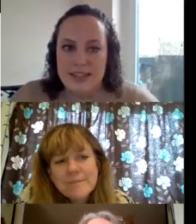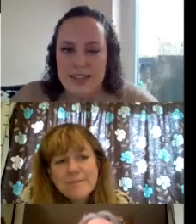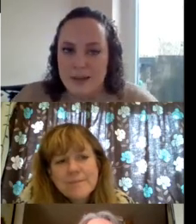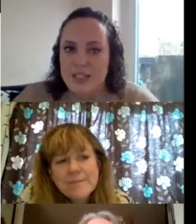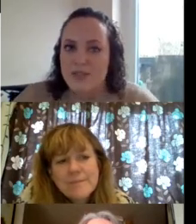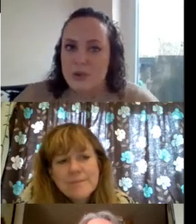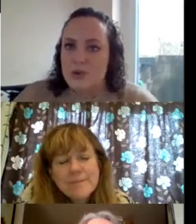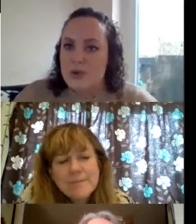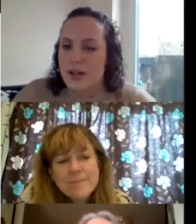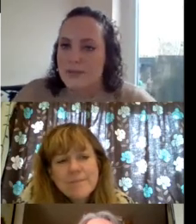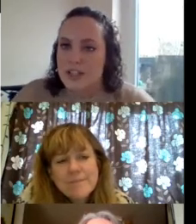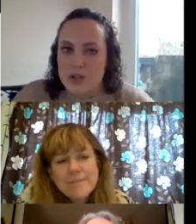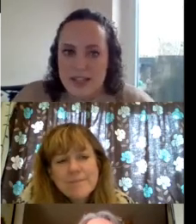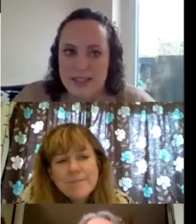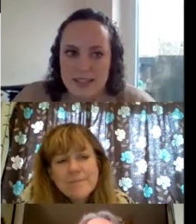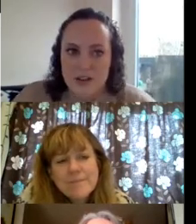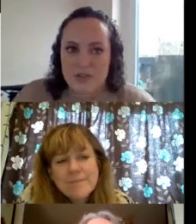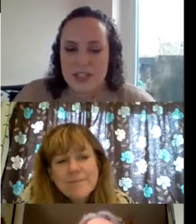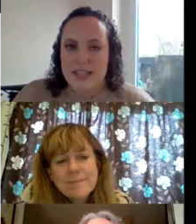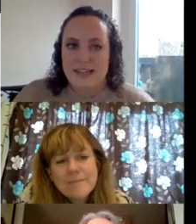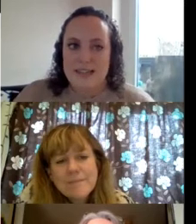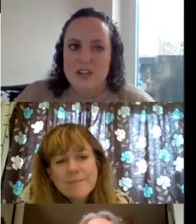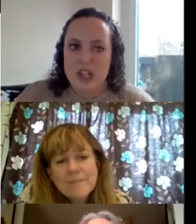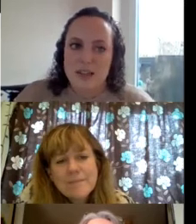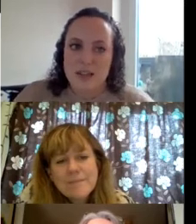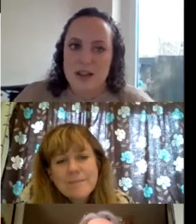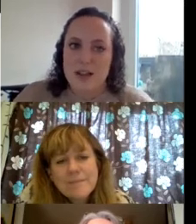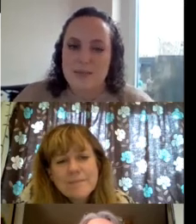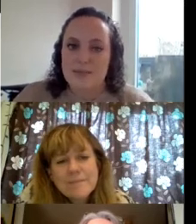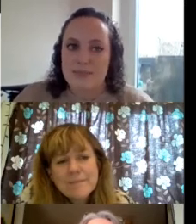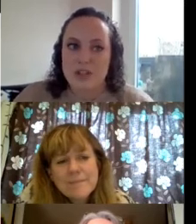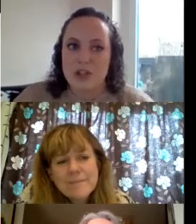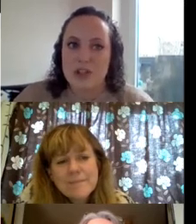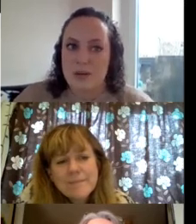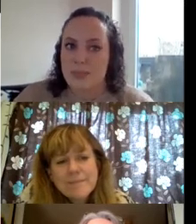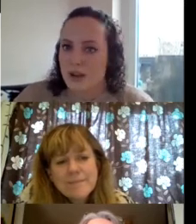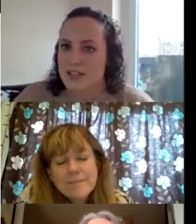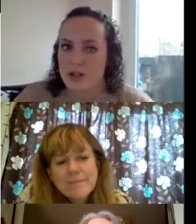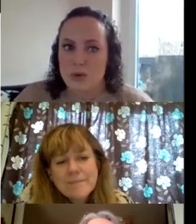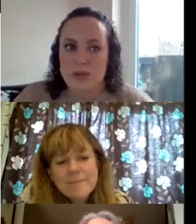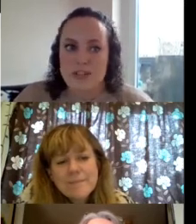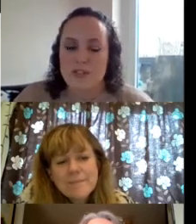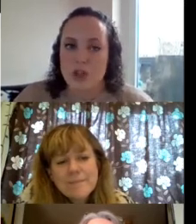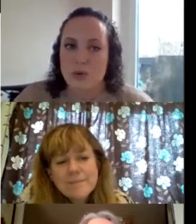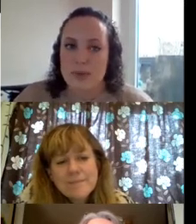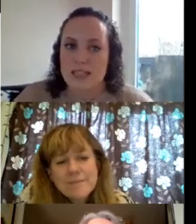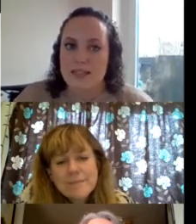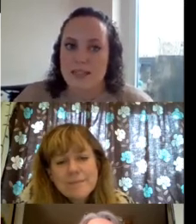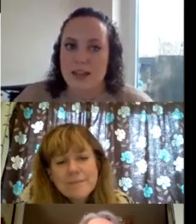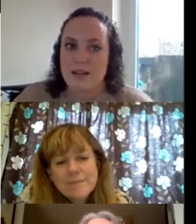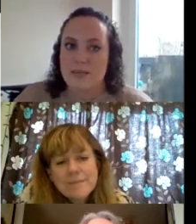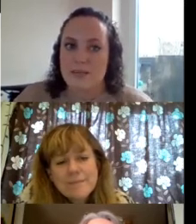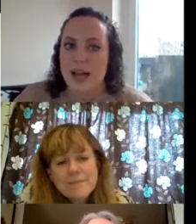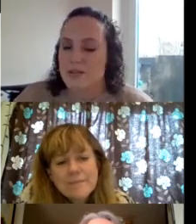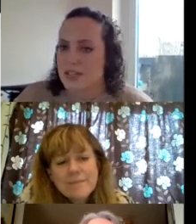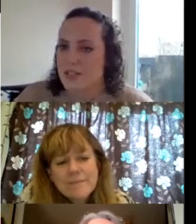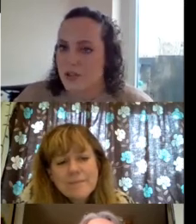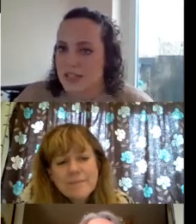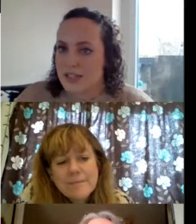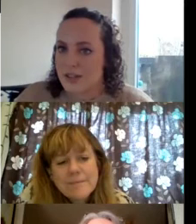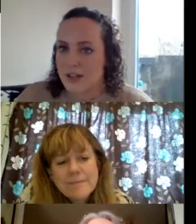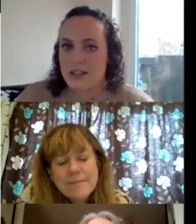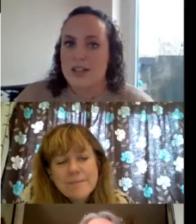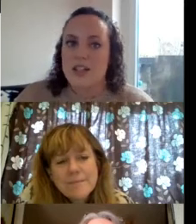So the next steps, if you're interested after today's session, you can apply to the course if you meet